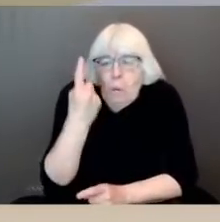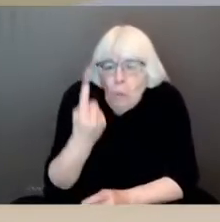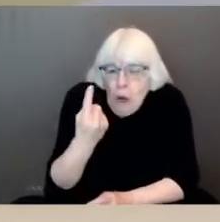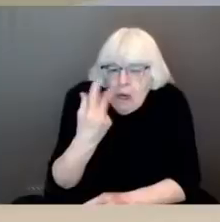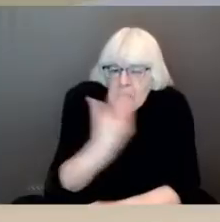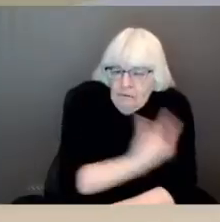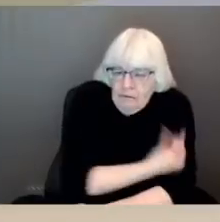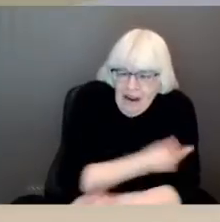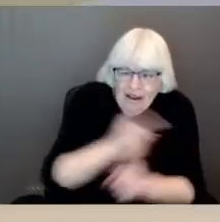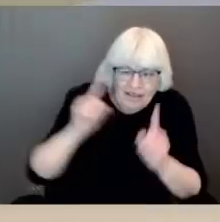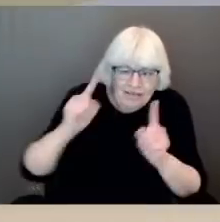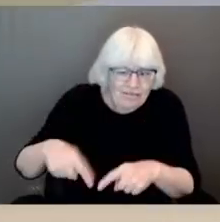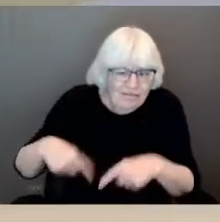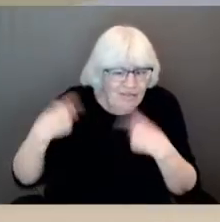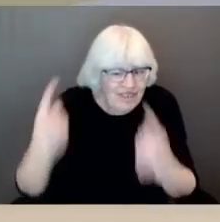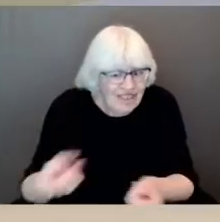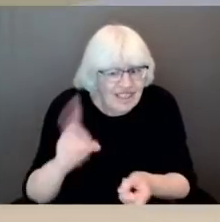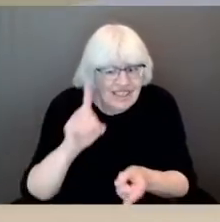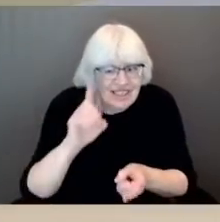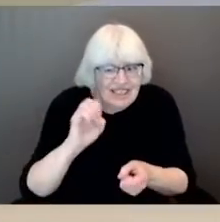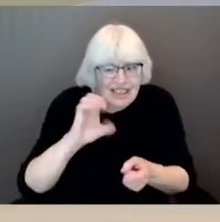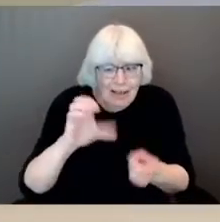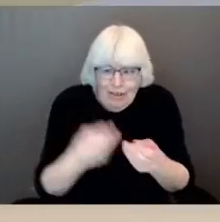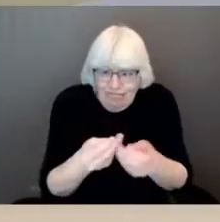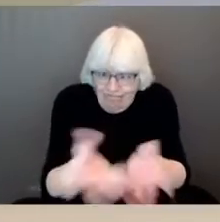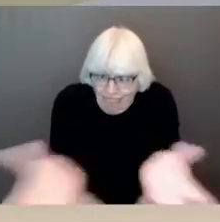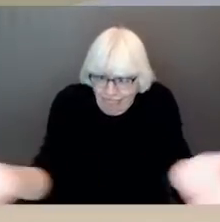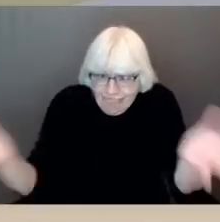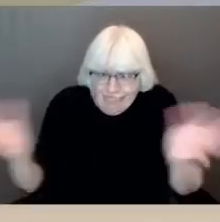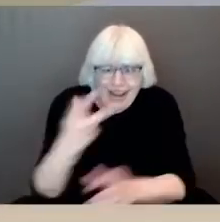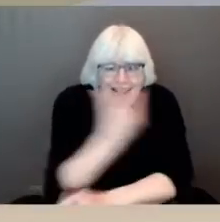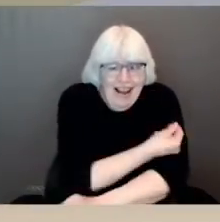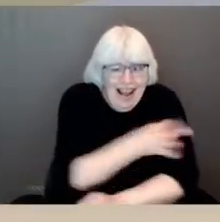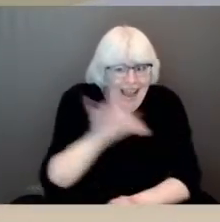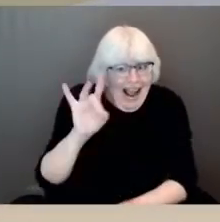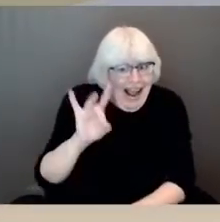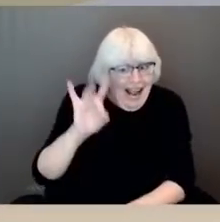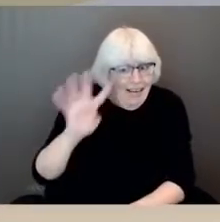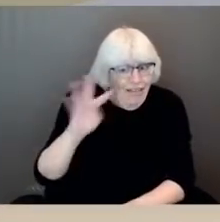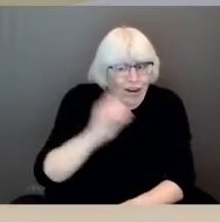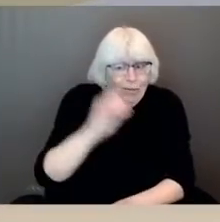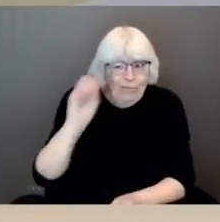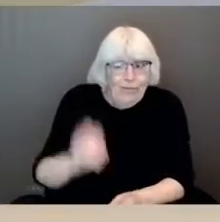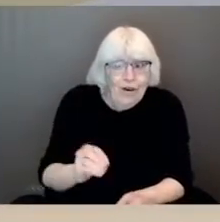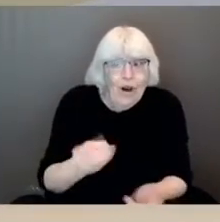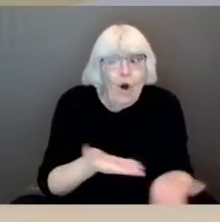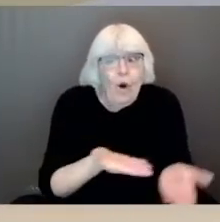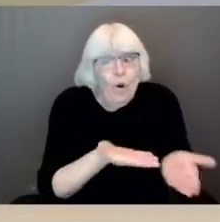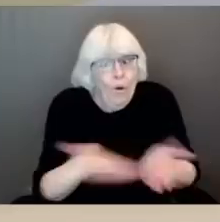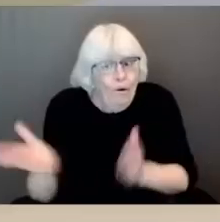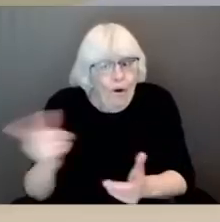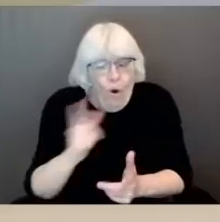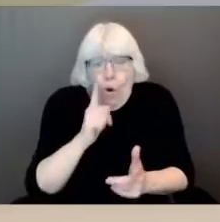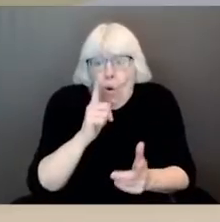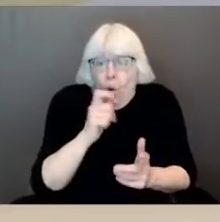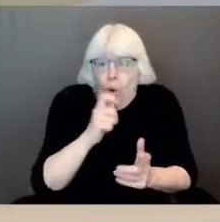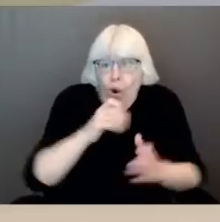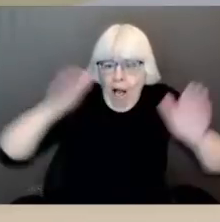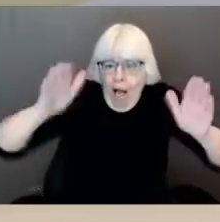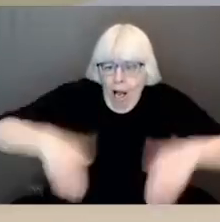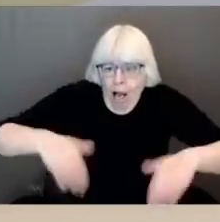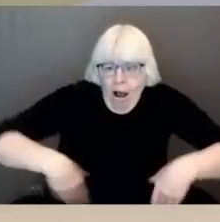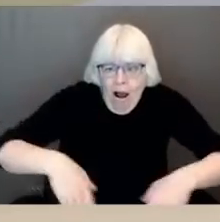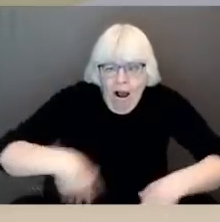became available, 84% of hospitalizations have been in unvaccinated individuals, and less than 3% were